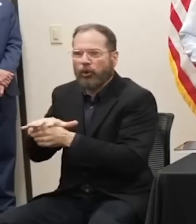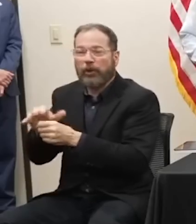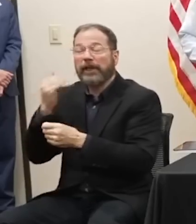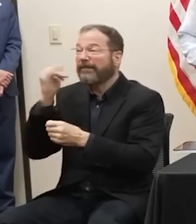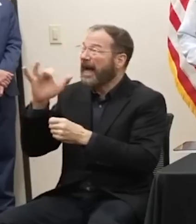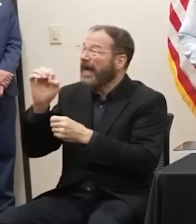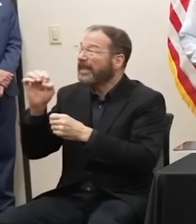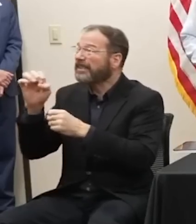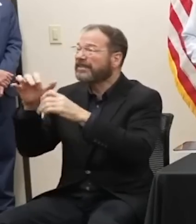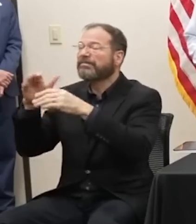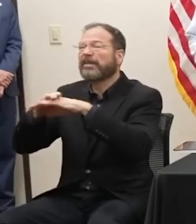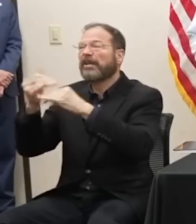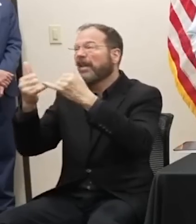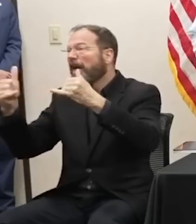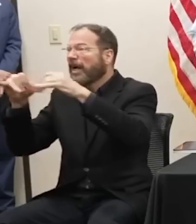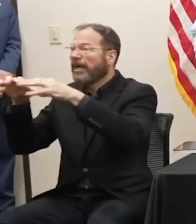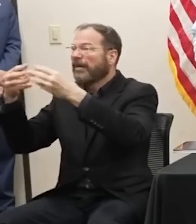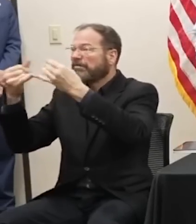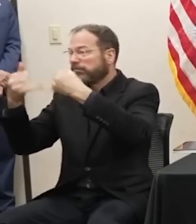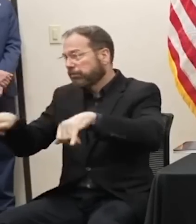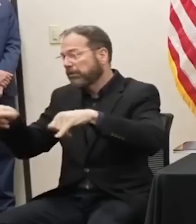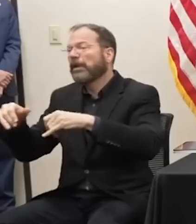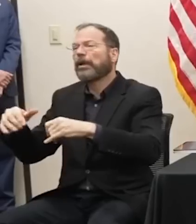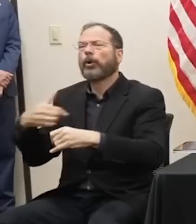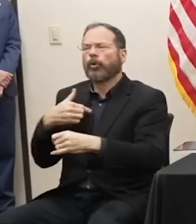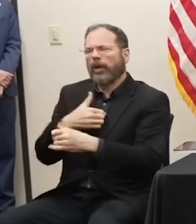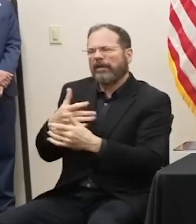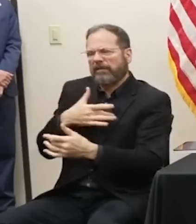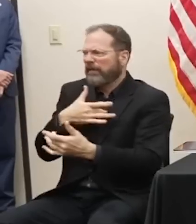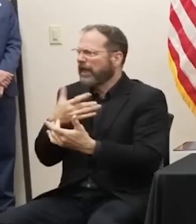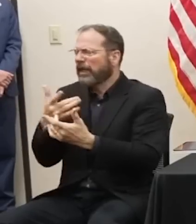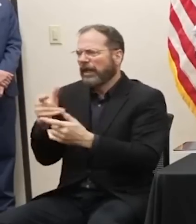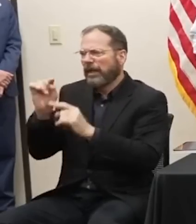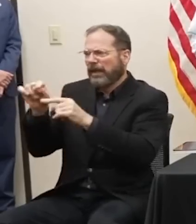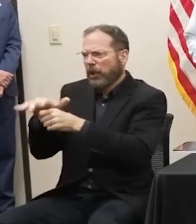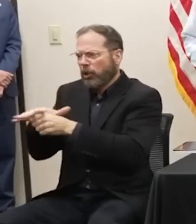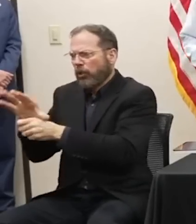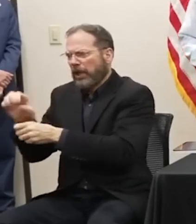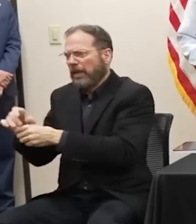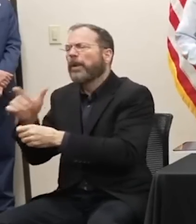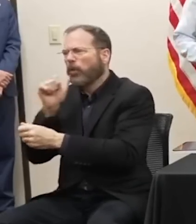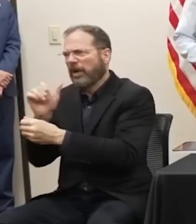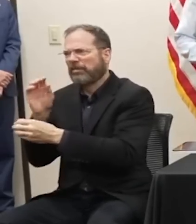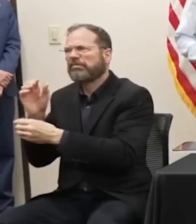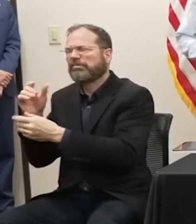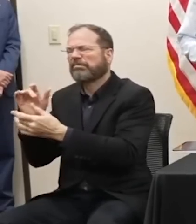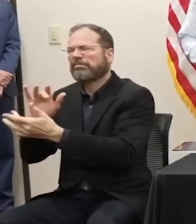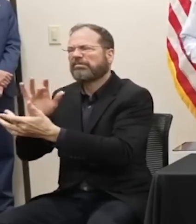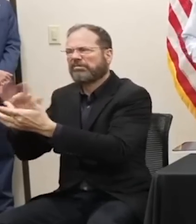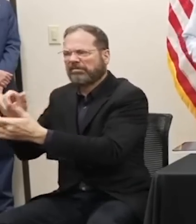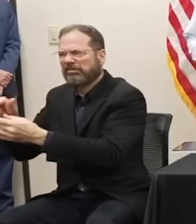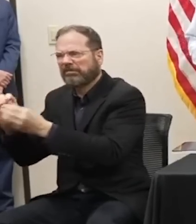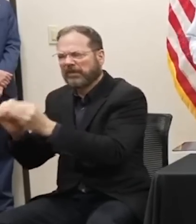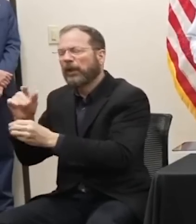icing caused any outages on lines, we would expect the timetable for that restoration to be communicated from your local utility company. So please go to your local